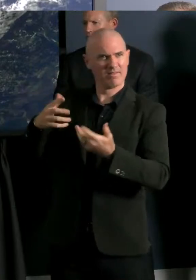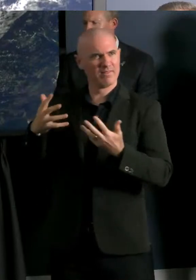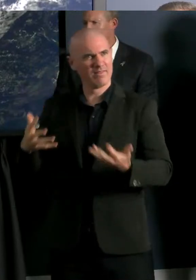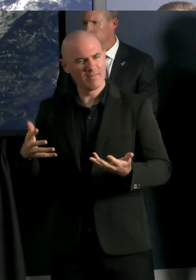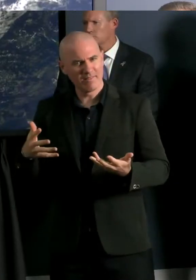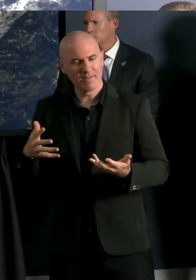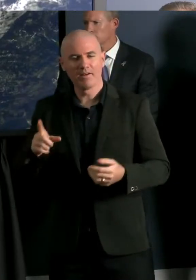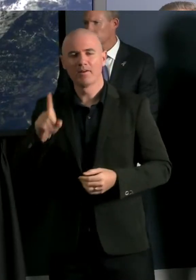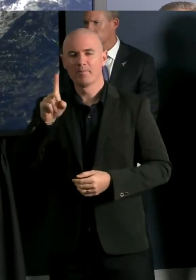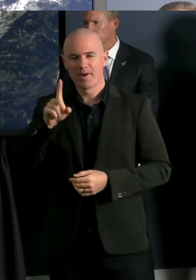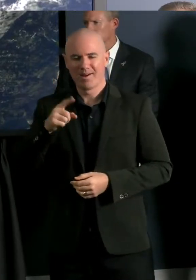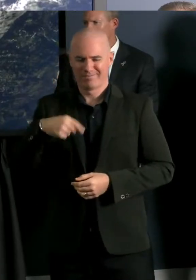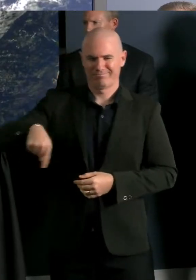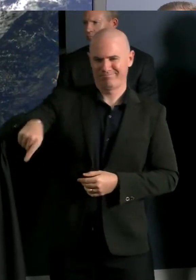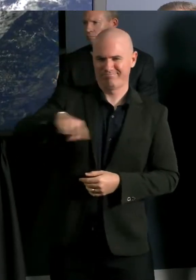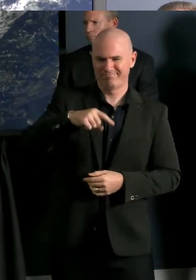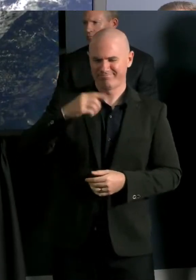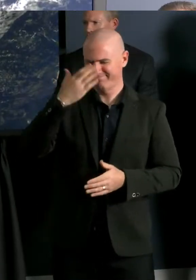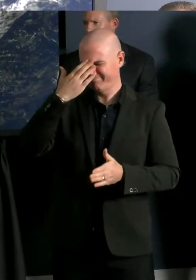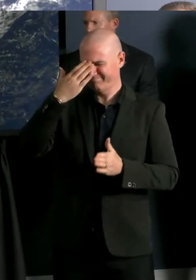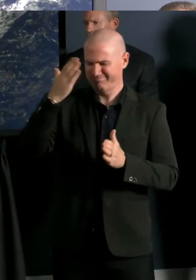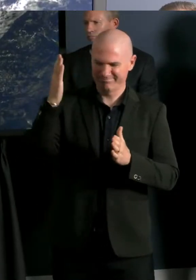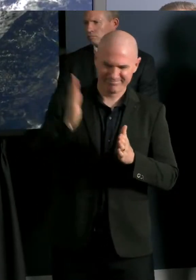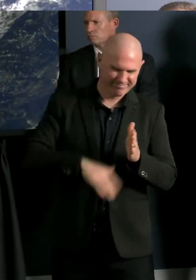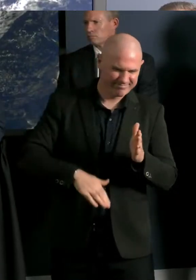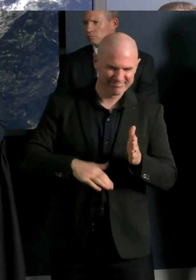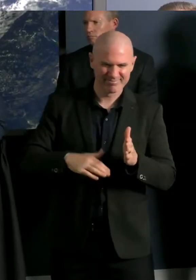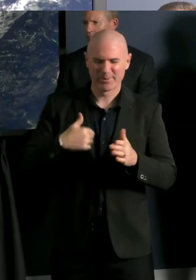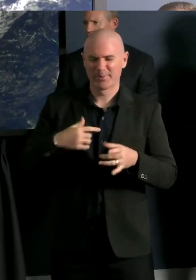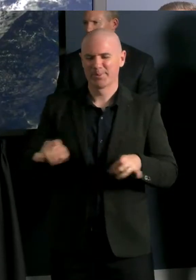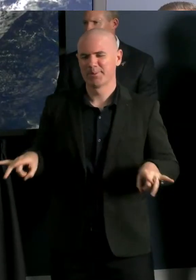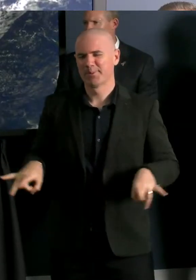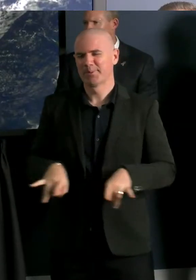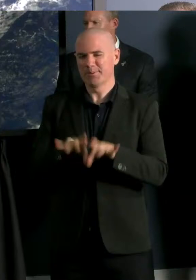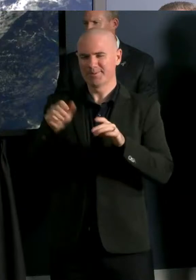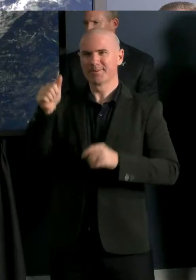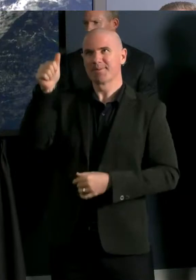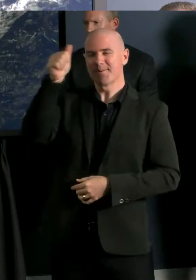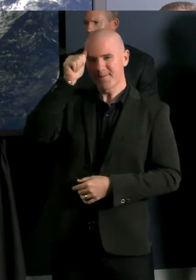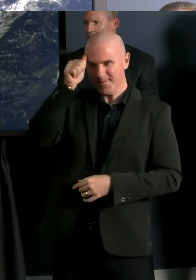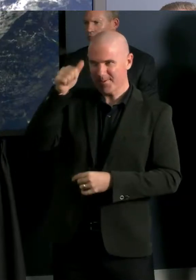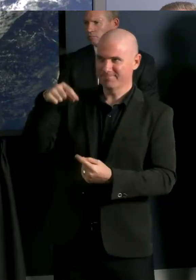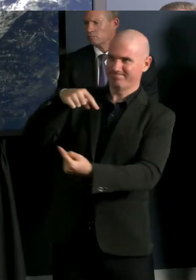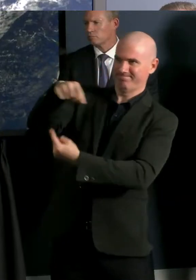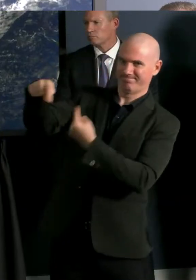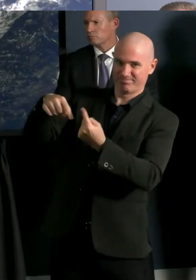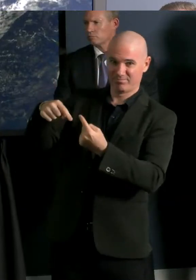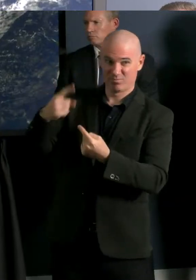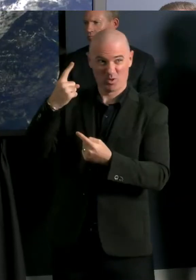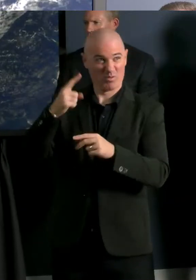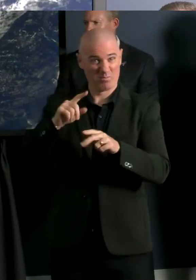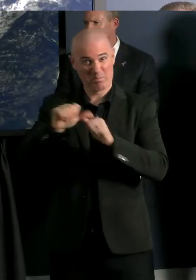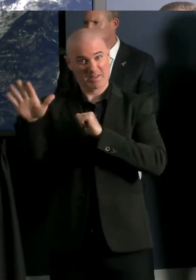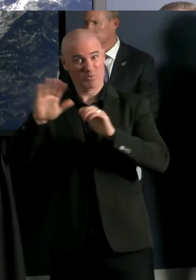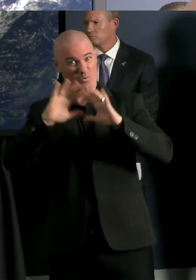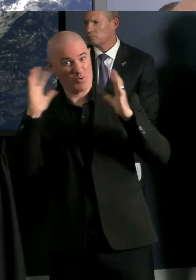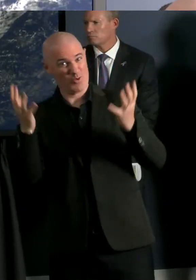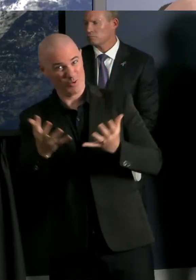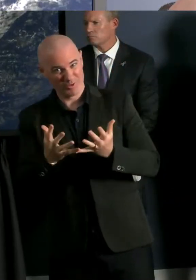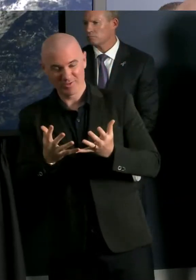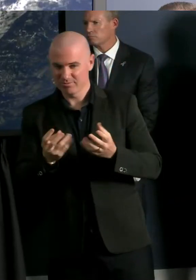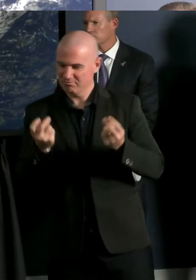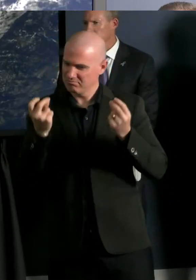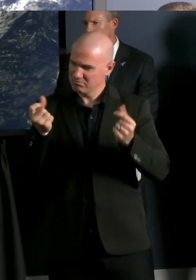about our response. We have amongst the most experienced natural disaster response capability in the world. Outstanding